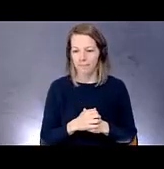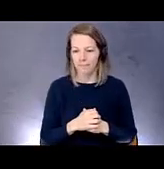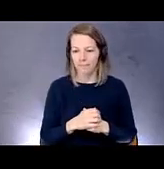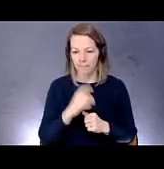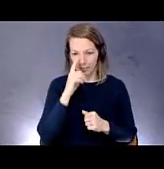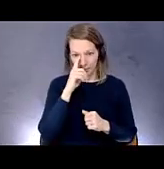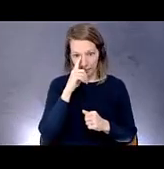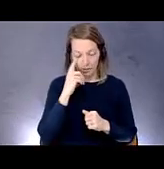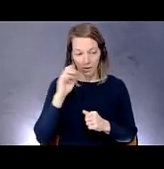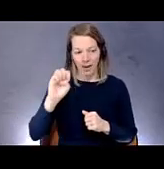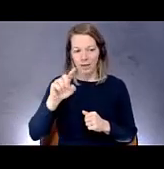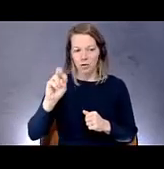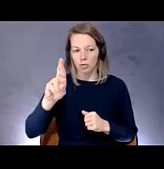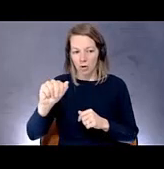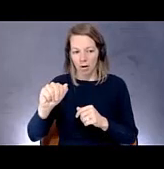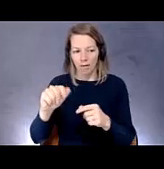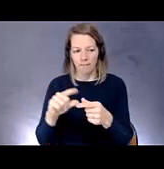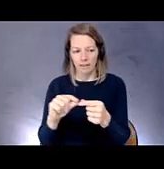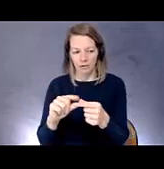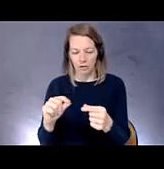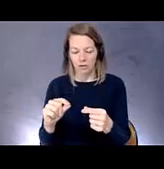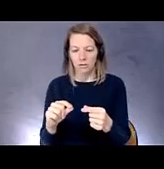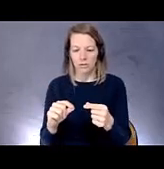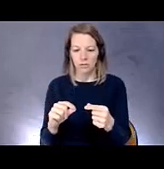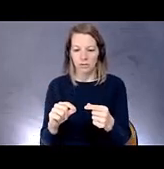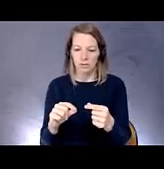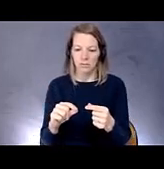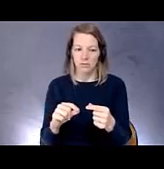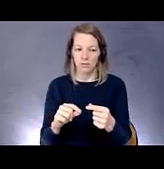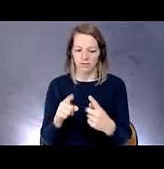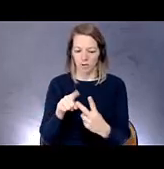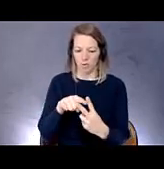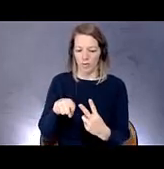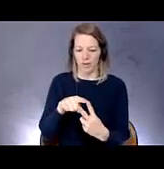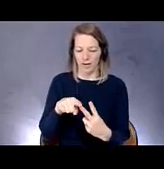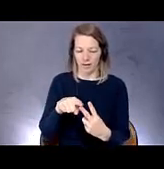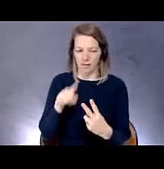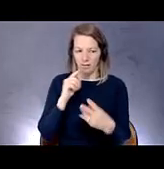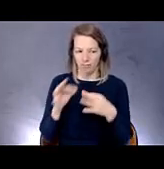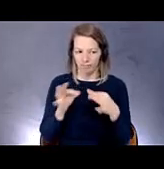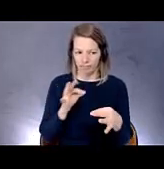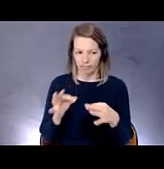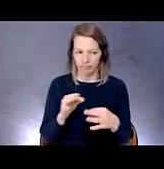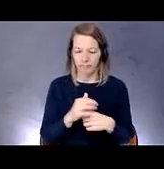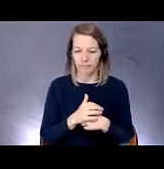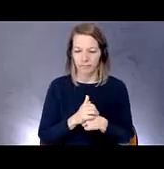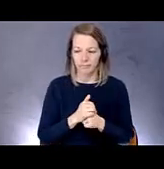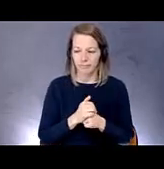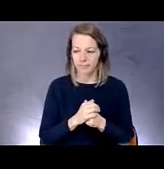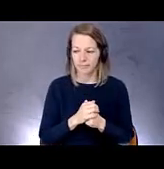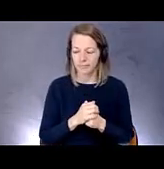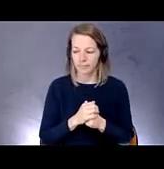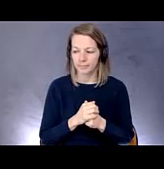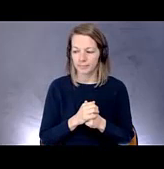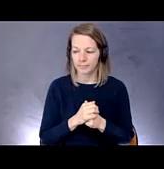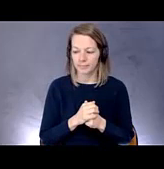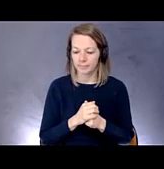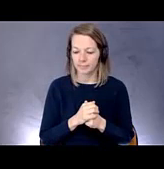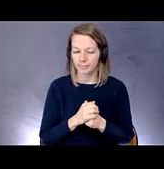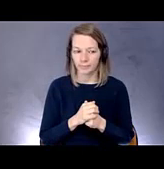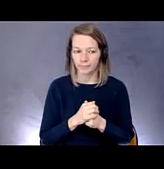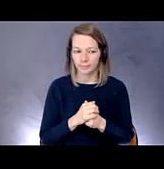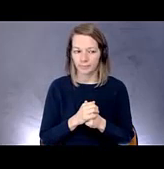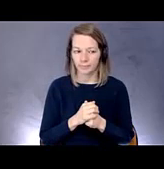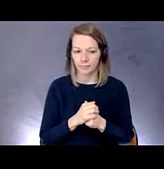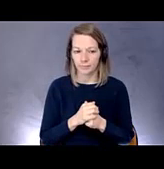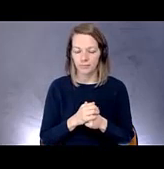So Ezra touched on really these first two things that I wanted to talk through a little bit with you all. But I'm going to go